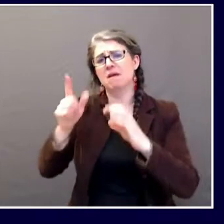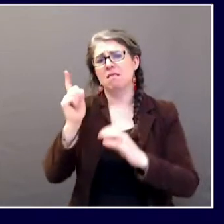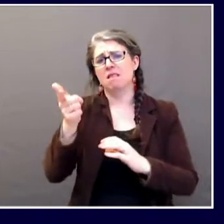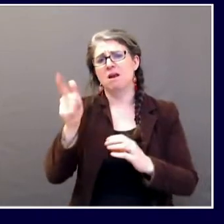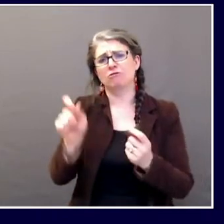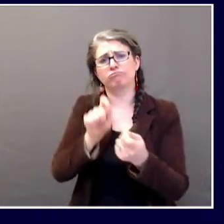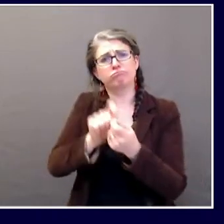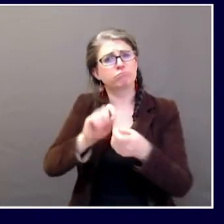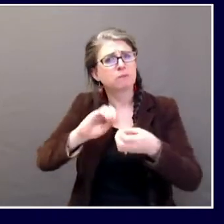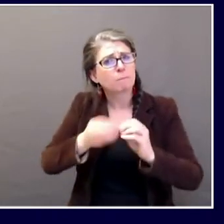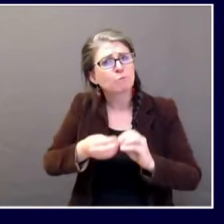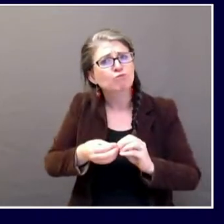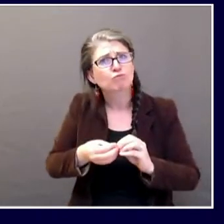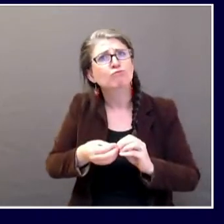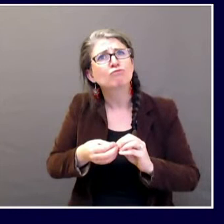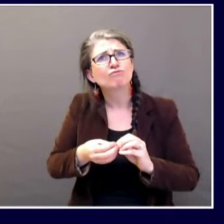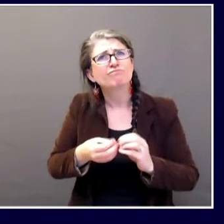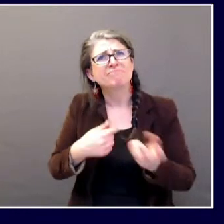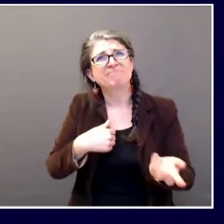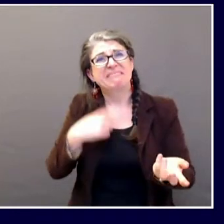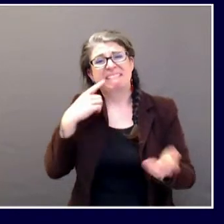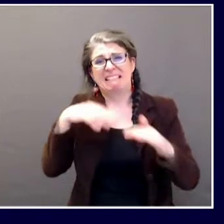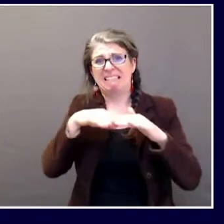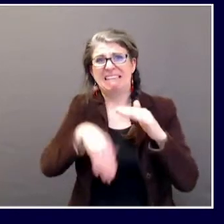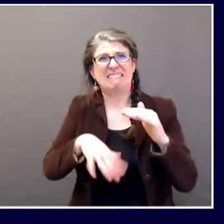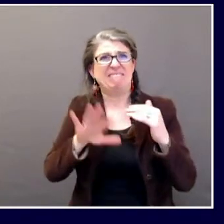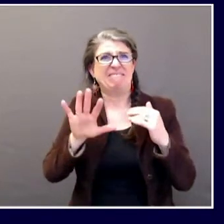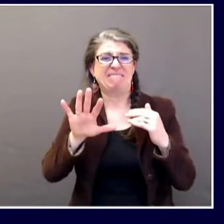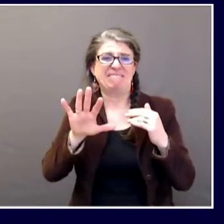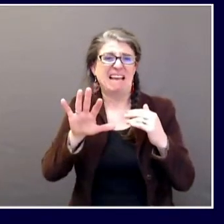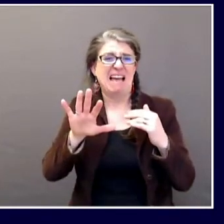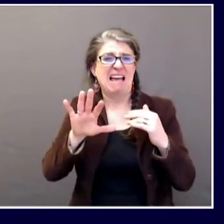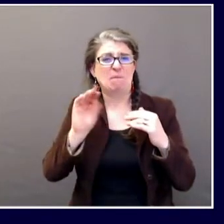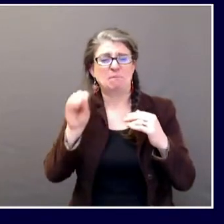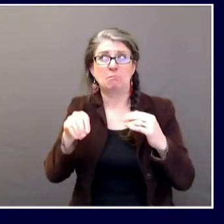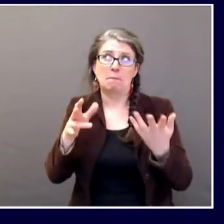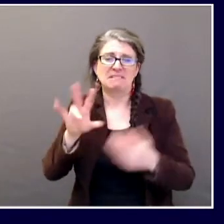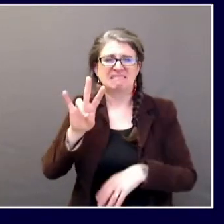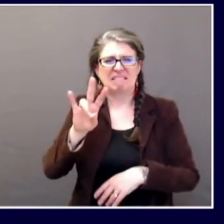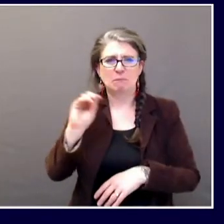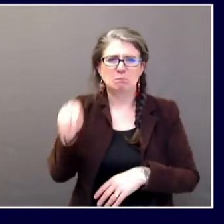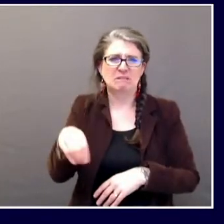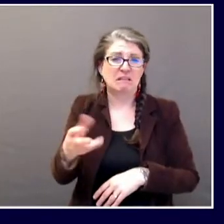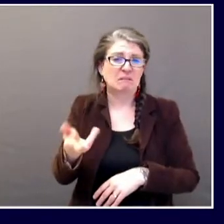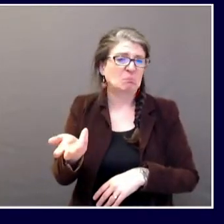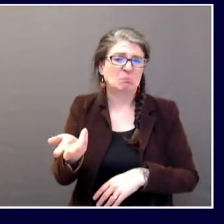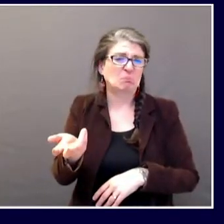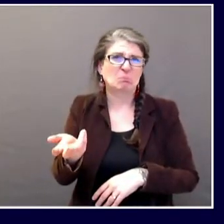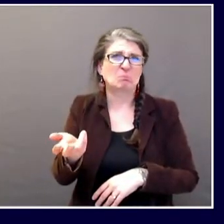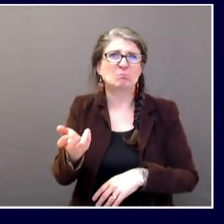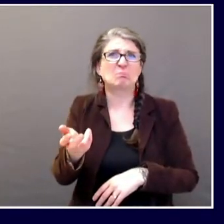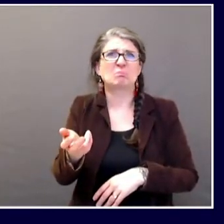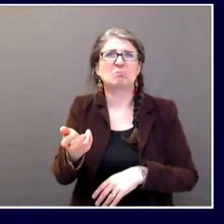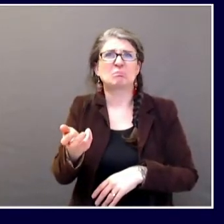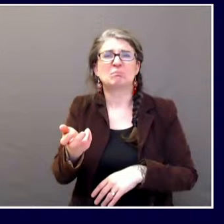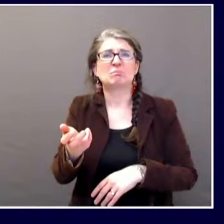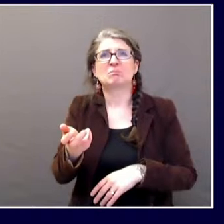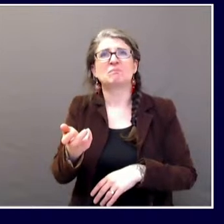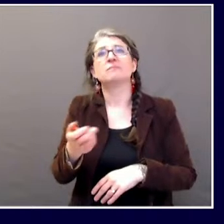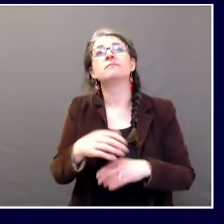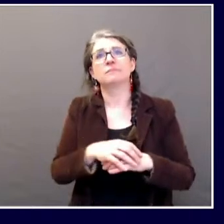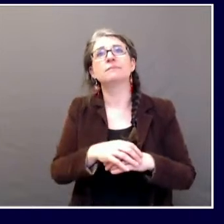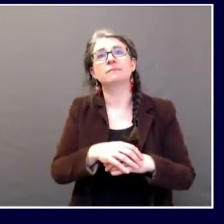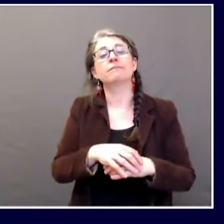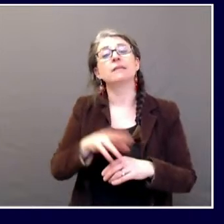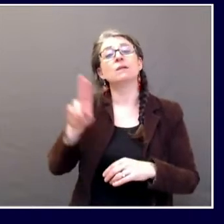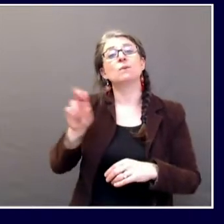maybe 5% at most, maybe 7%. And we look for specific ICD-9 codes that the US CDC has recognized